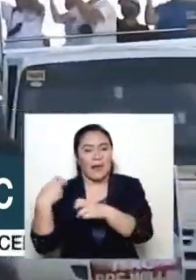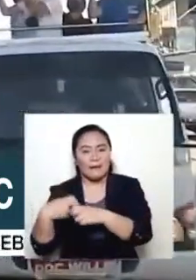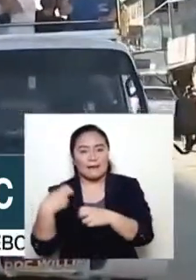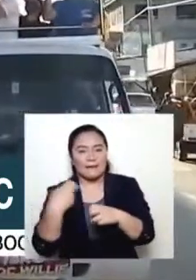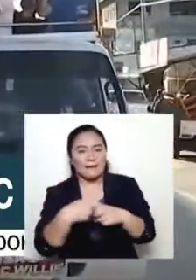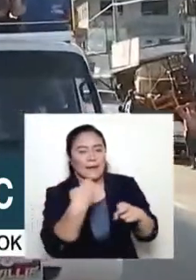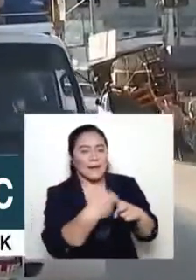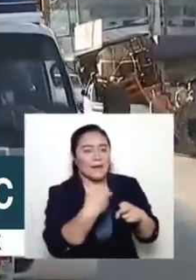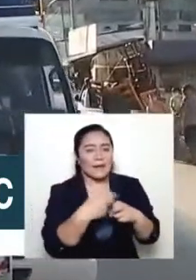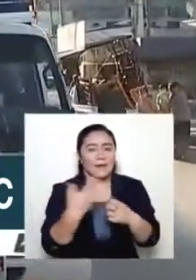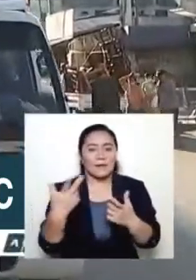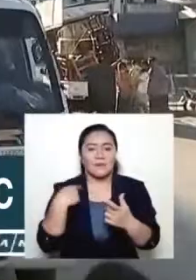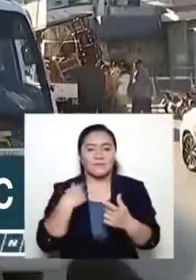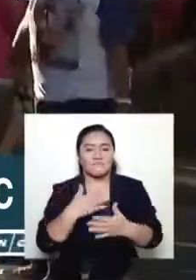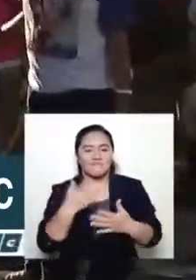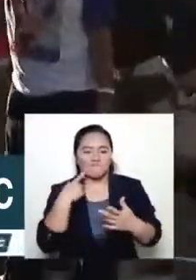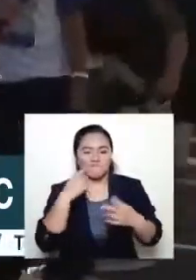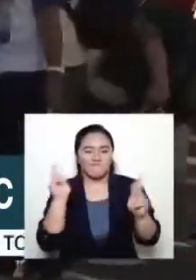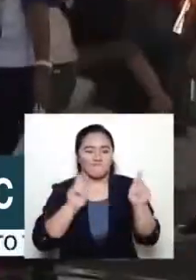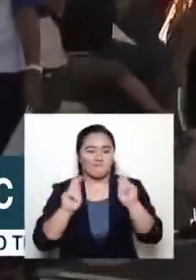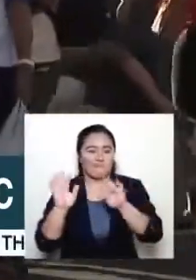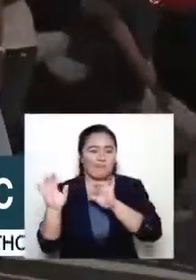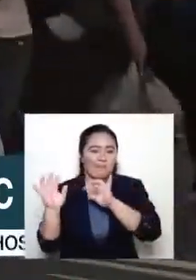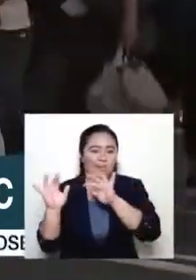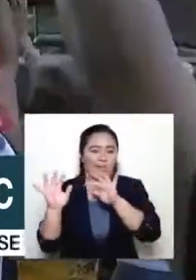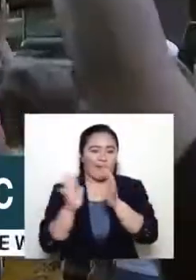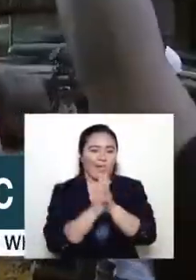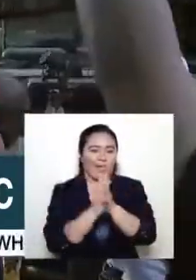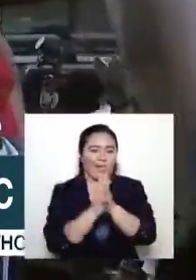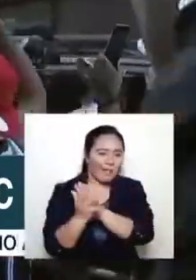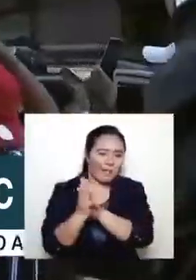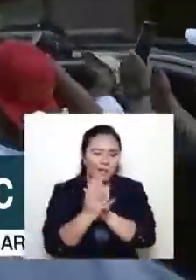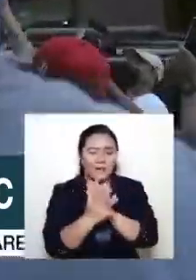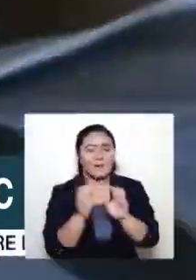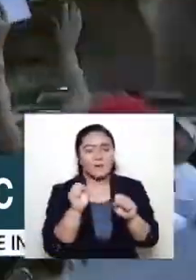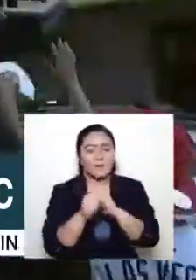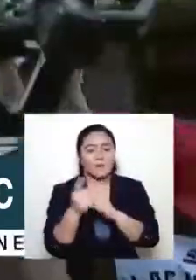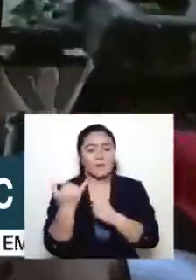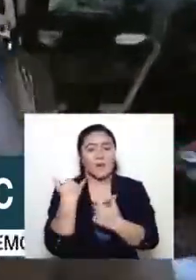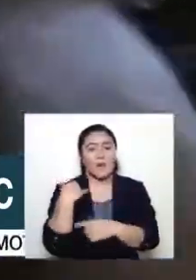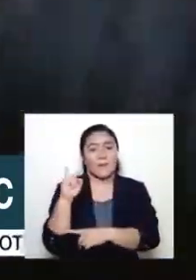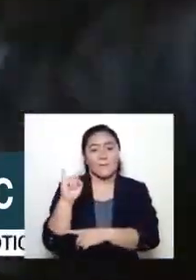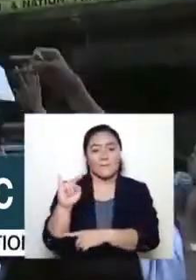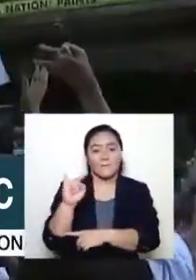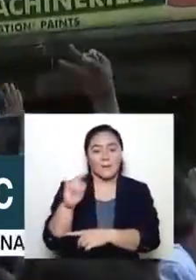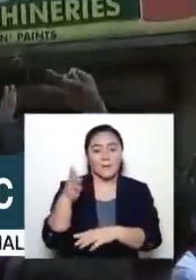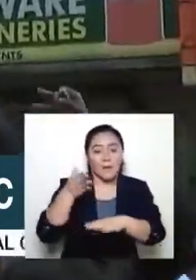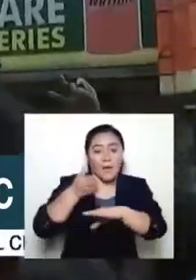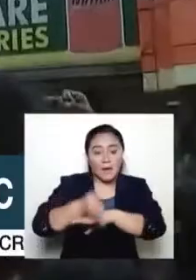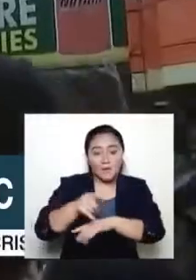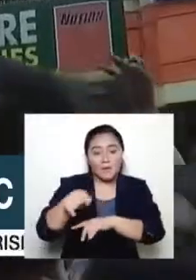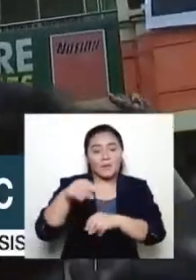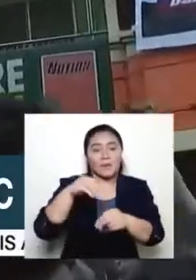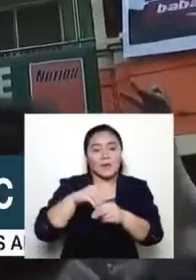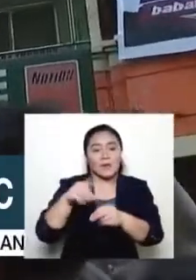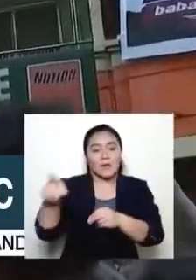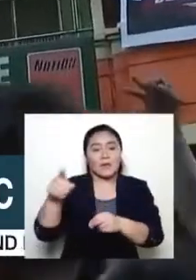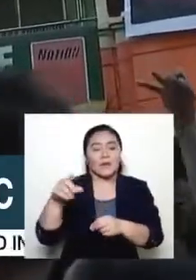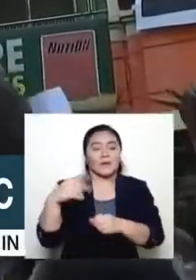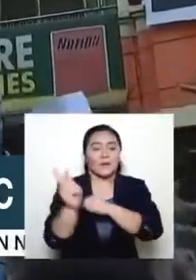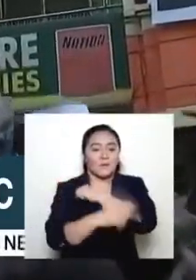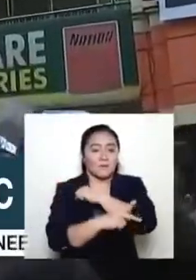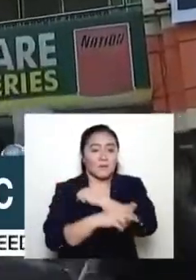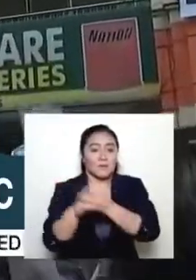stuck in the crowd. A few moments from now, there will be a media event at the Tarlac Provincial Capital where we are expecting